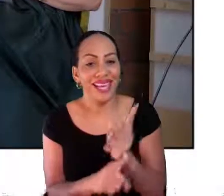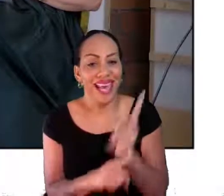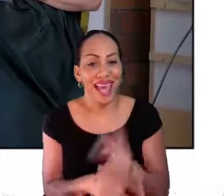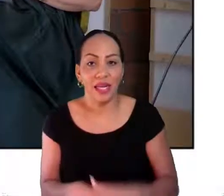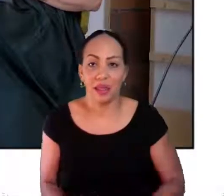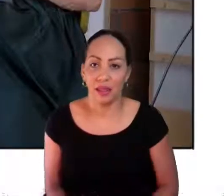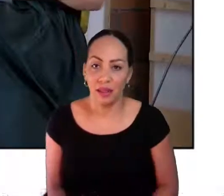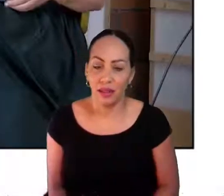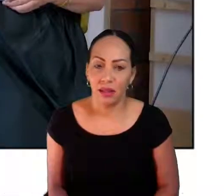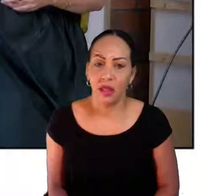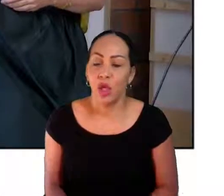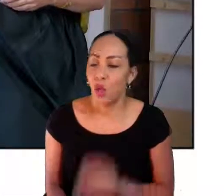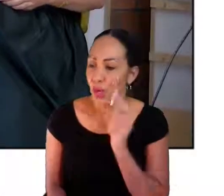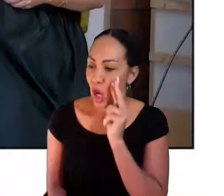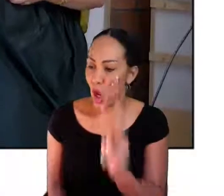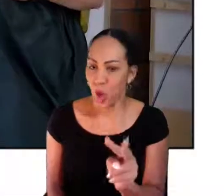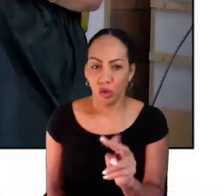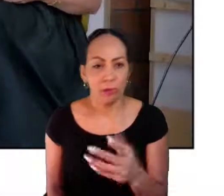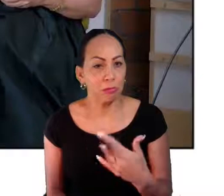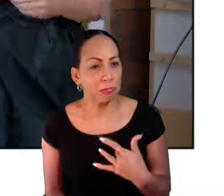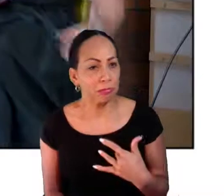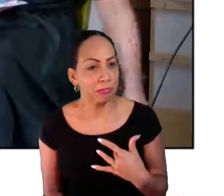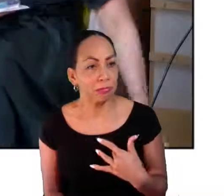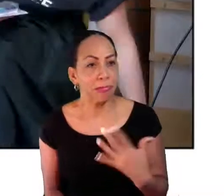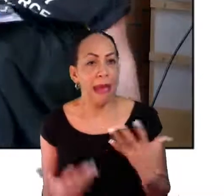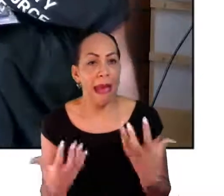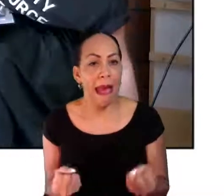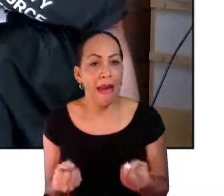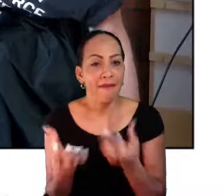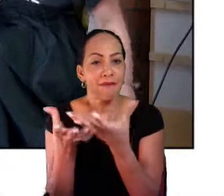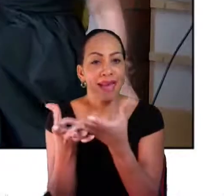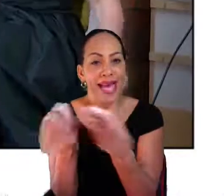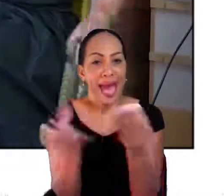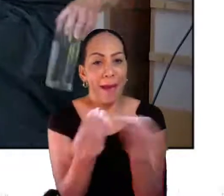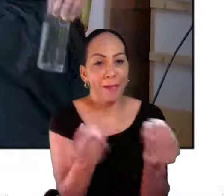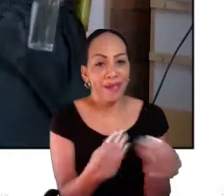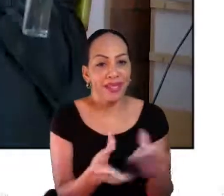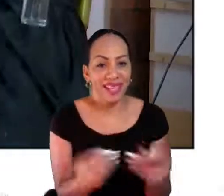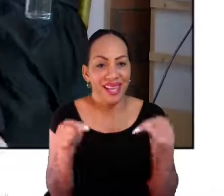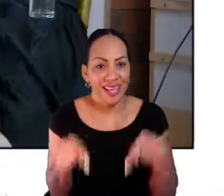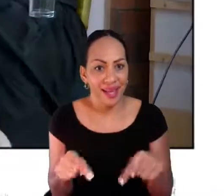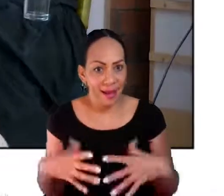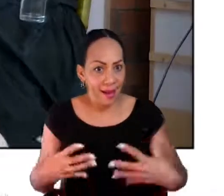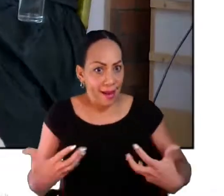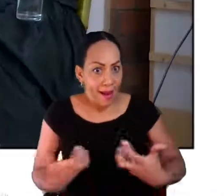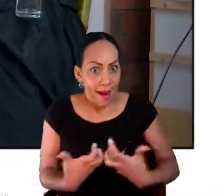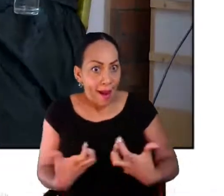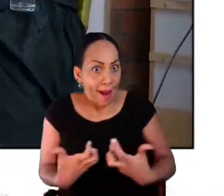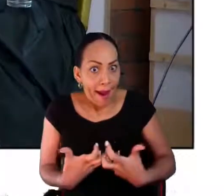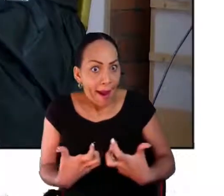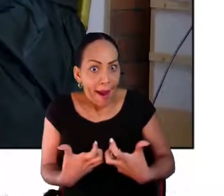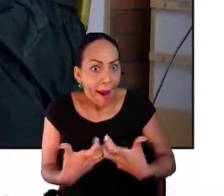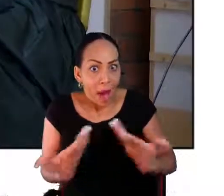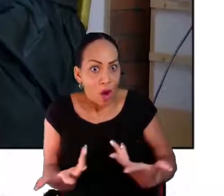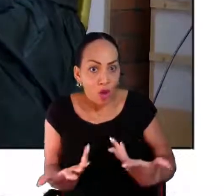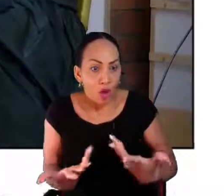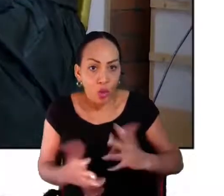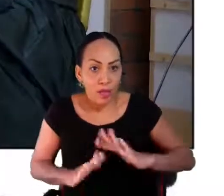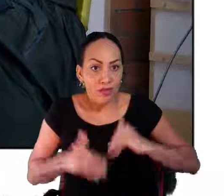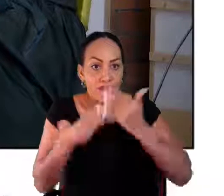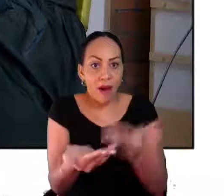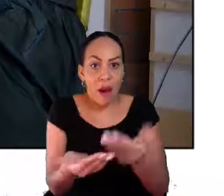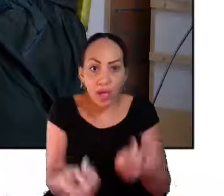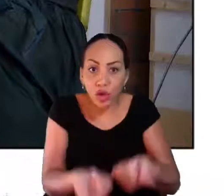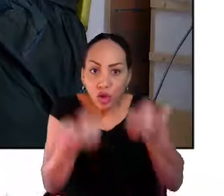are gaps here. How would you build into those? What are the resources that we can provide for people that maybe aren't as well represented as others in this